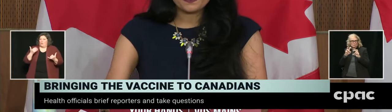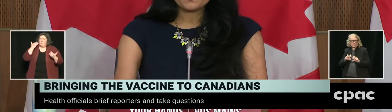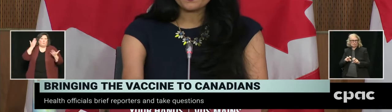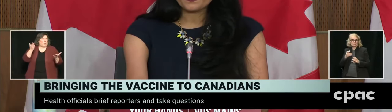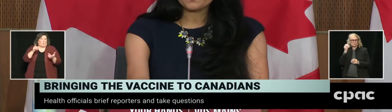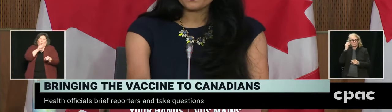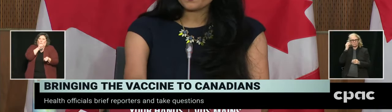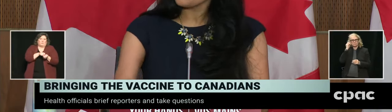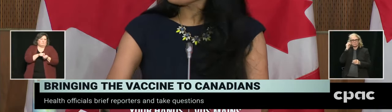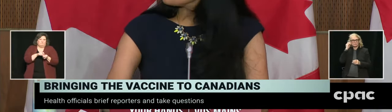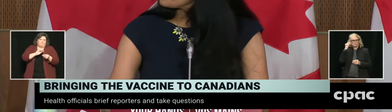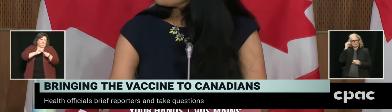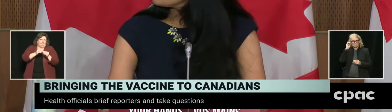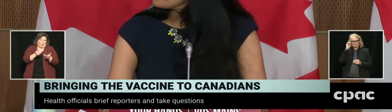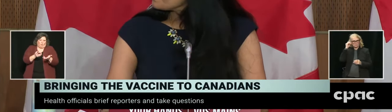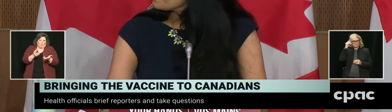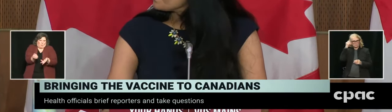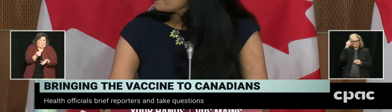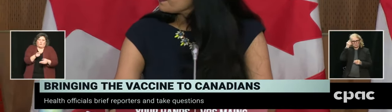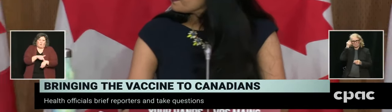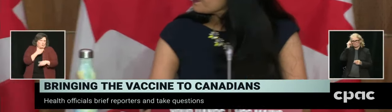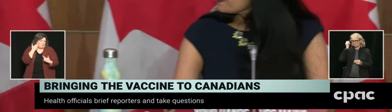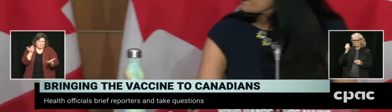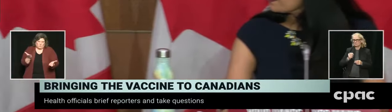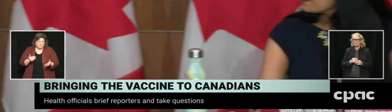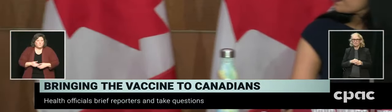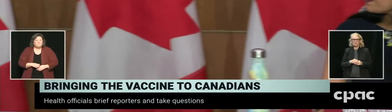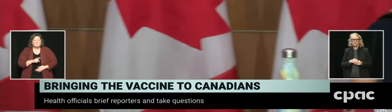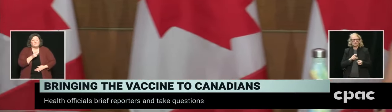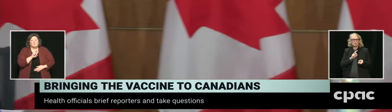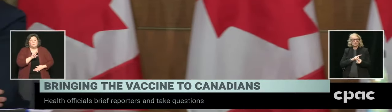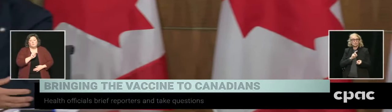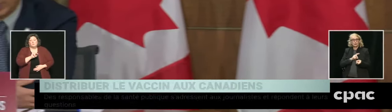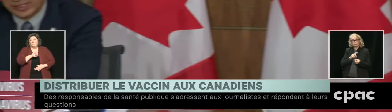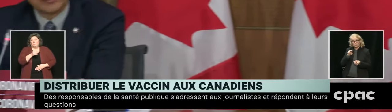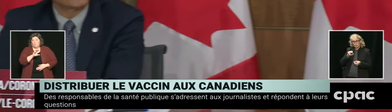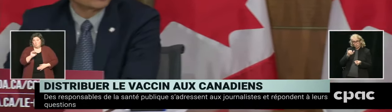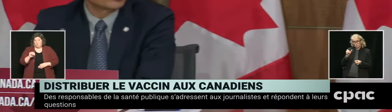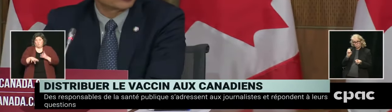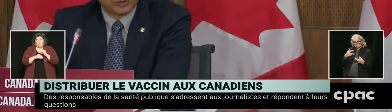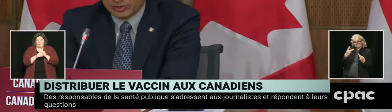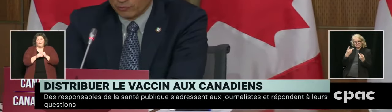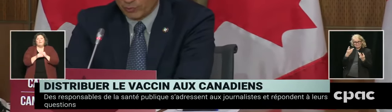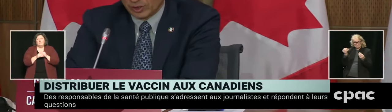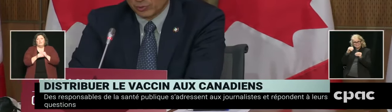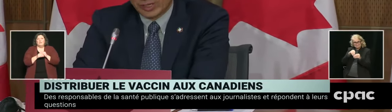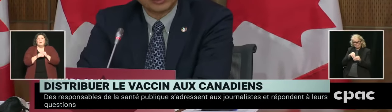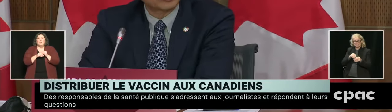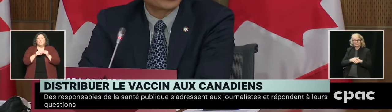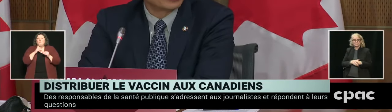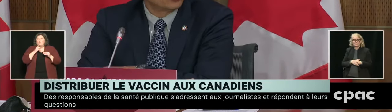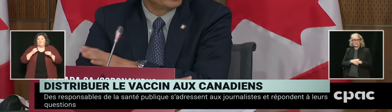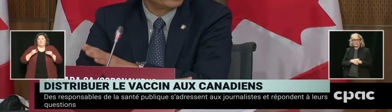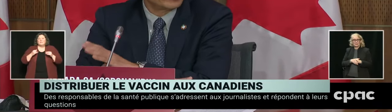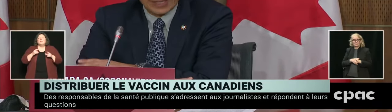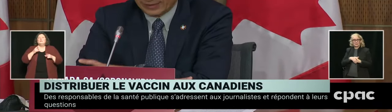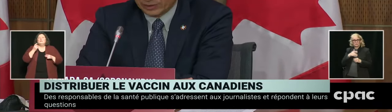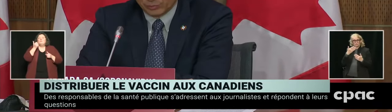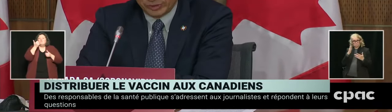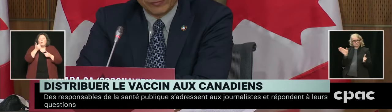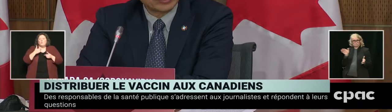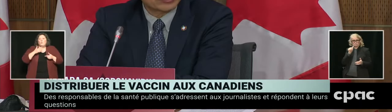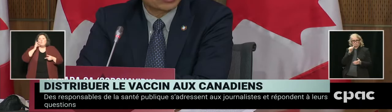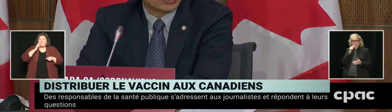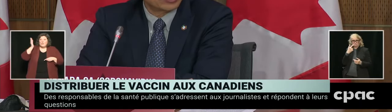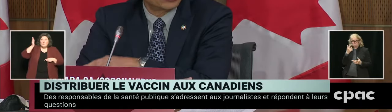It's Dr. Njoo. Maybe I can just add to that. As I indicated in my opening remarks, this really is the first in a series of what we call regular weekly